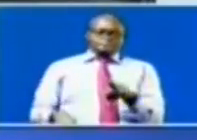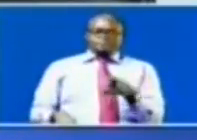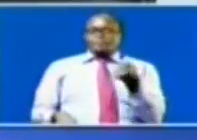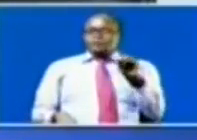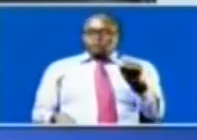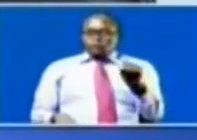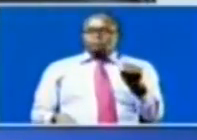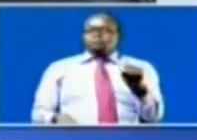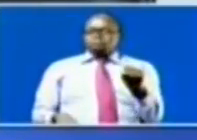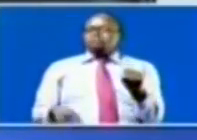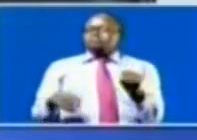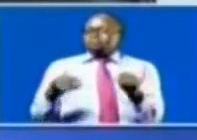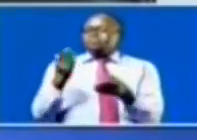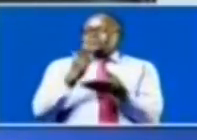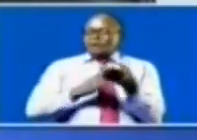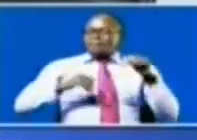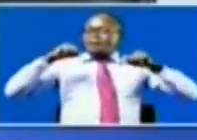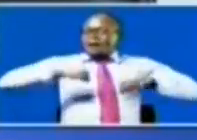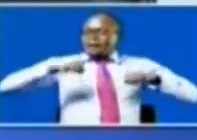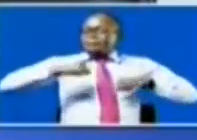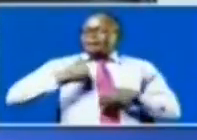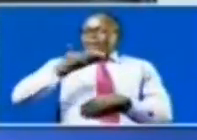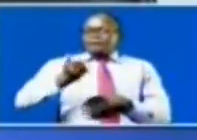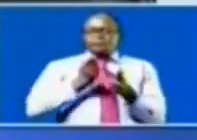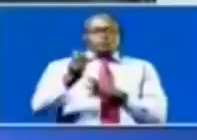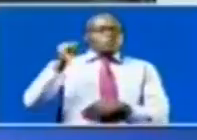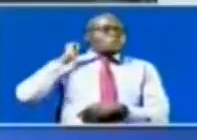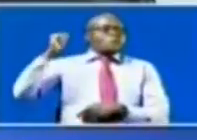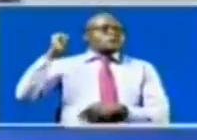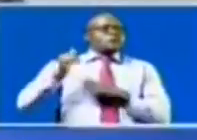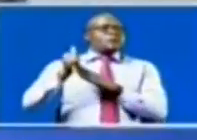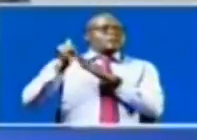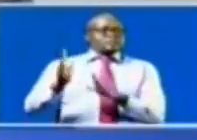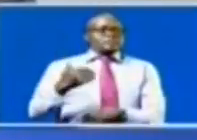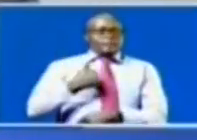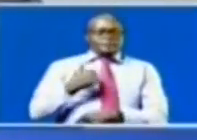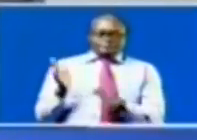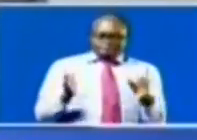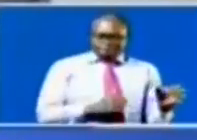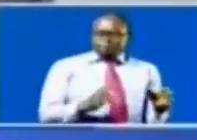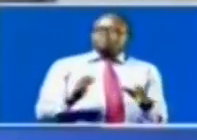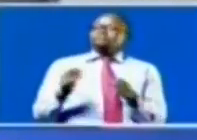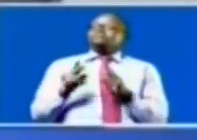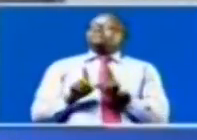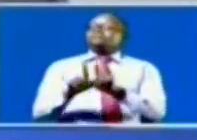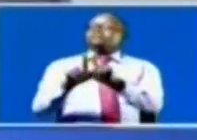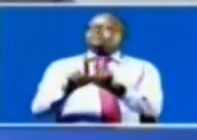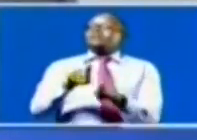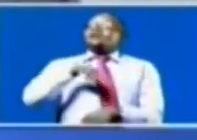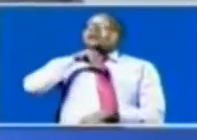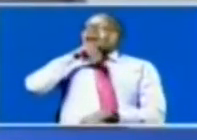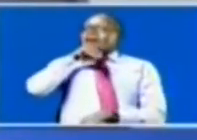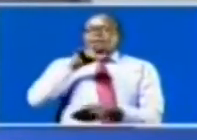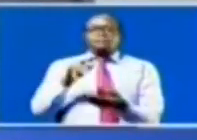So their chemistry in terms of political leadership is there. Apart from accompanying the ODM party leader